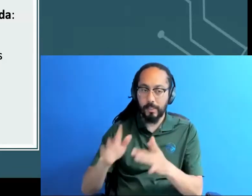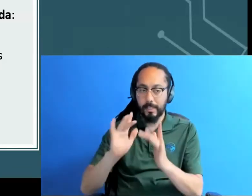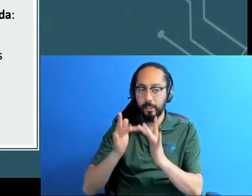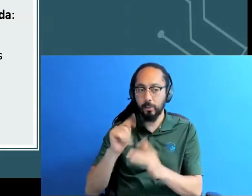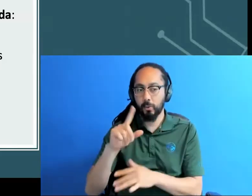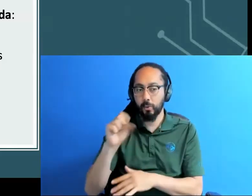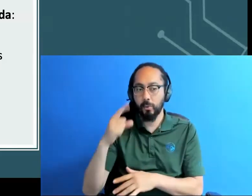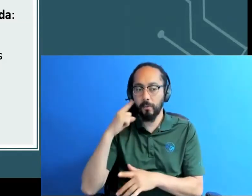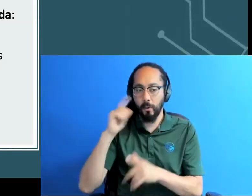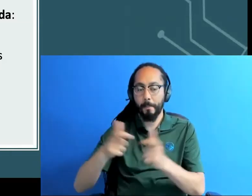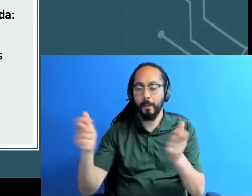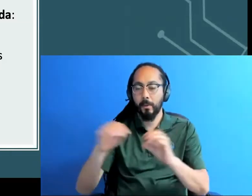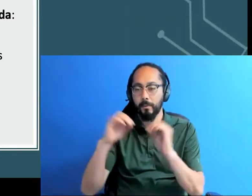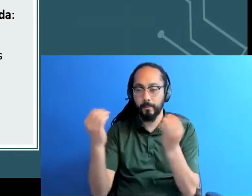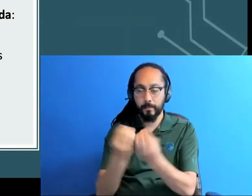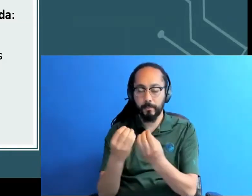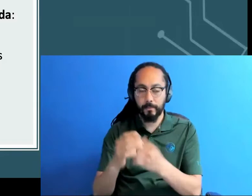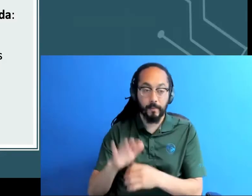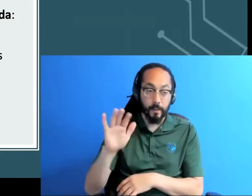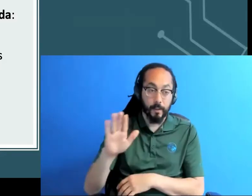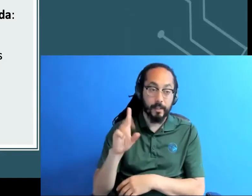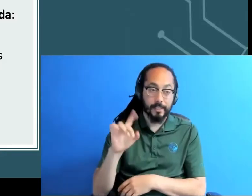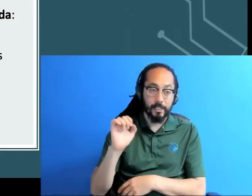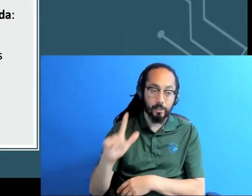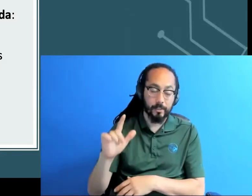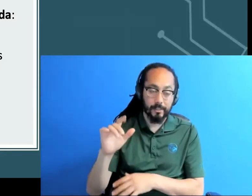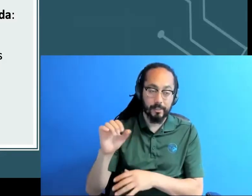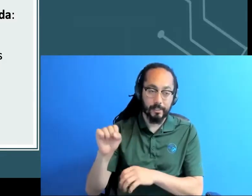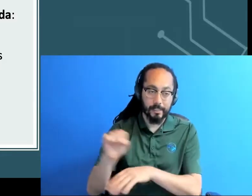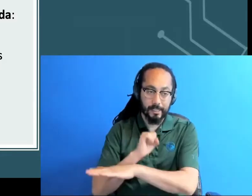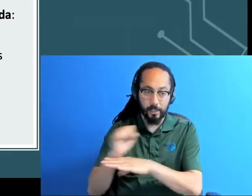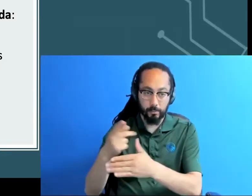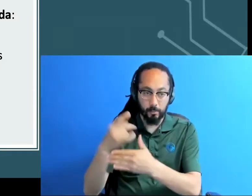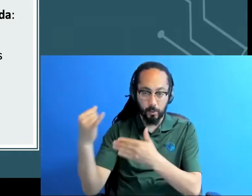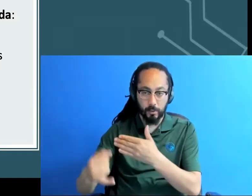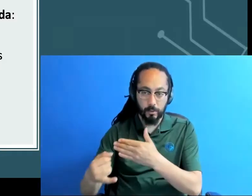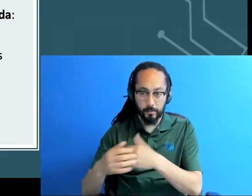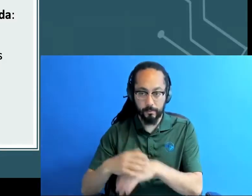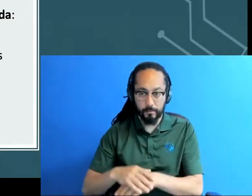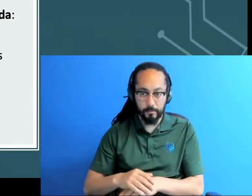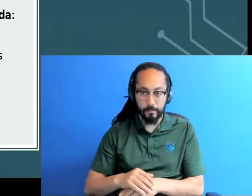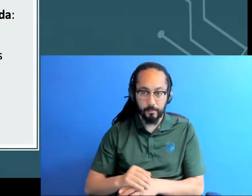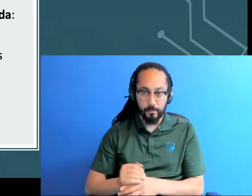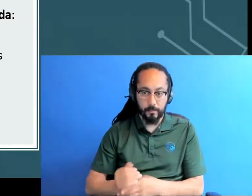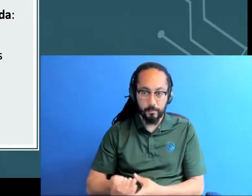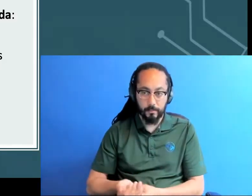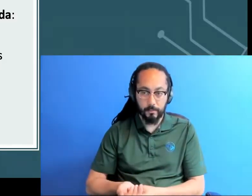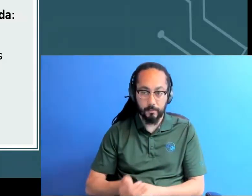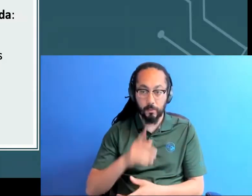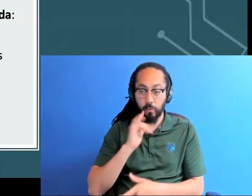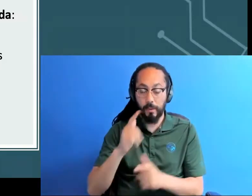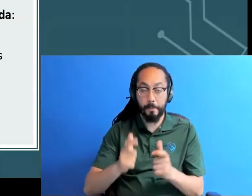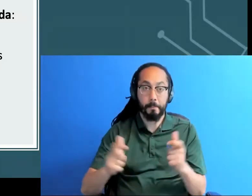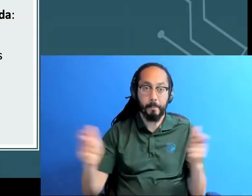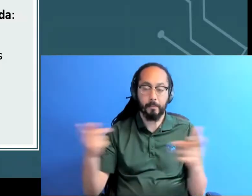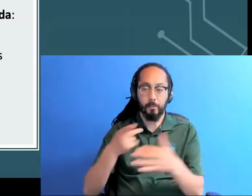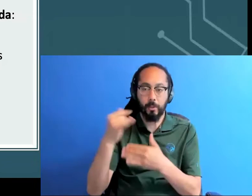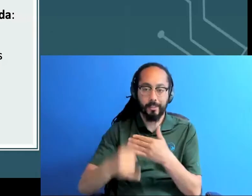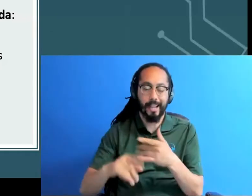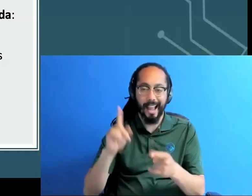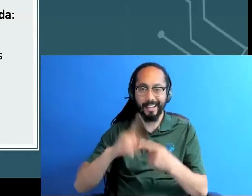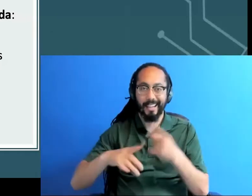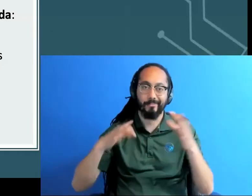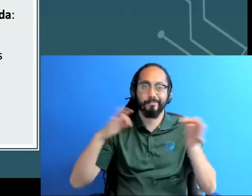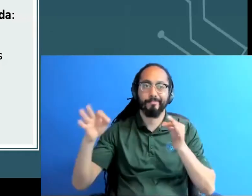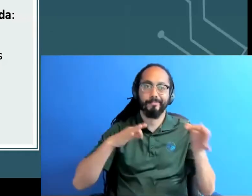talked about their digital stage project. It's a very large project, so I can't do it justice in